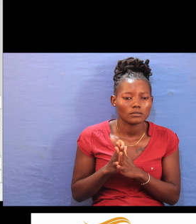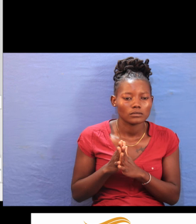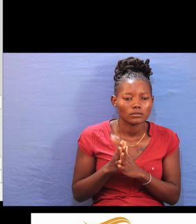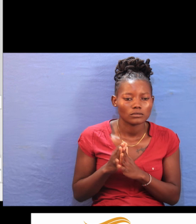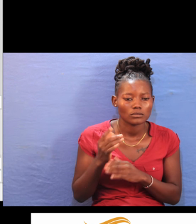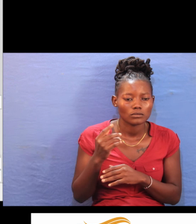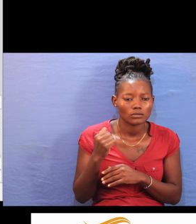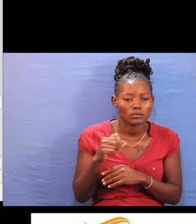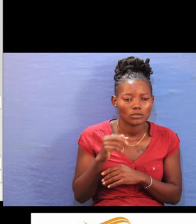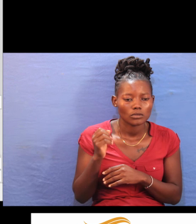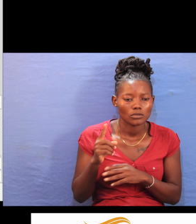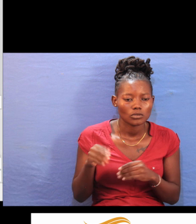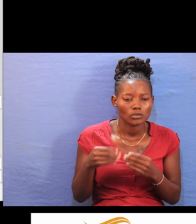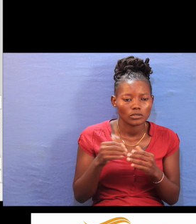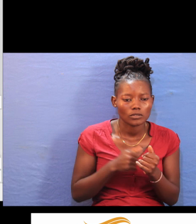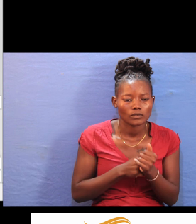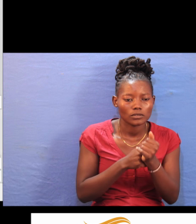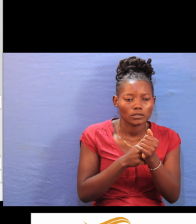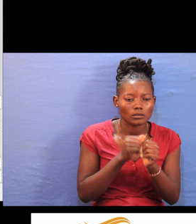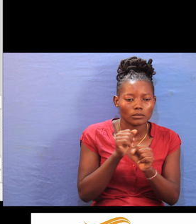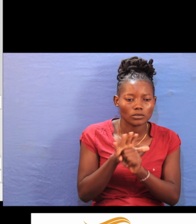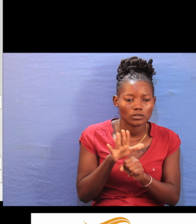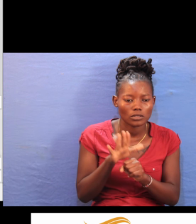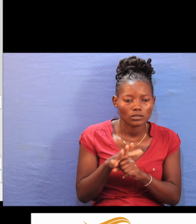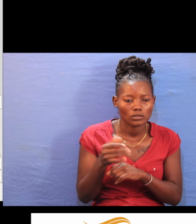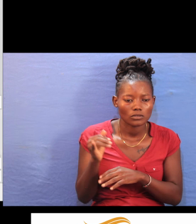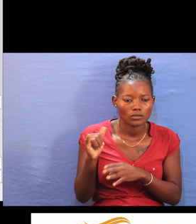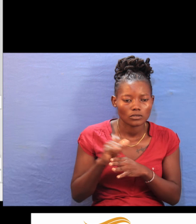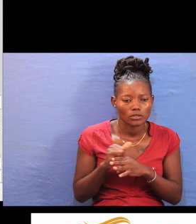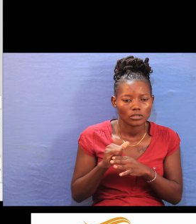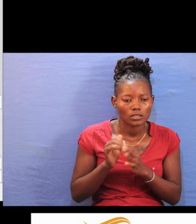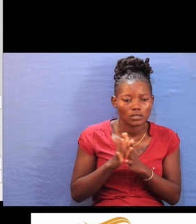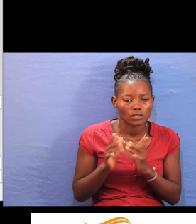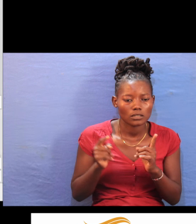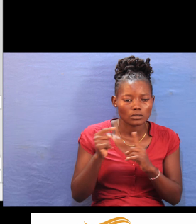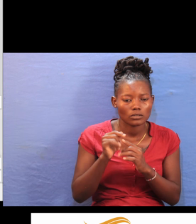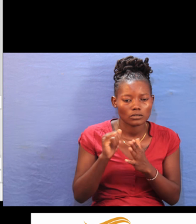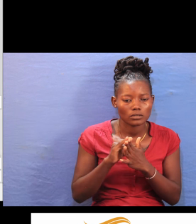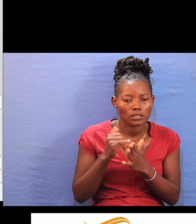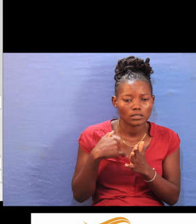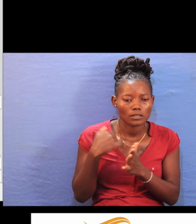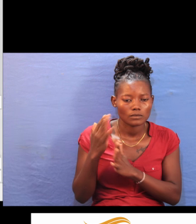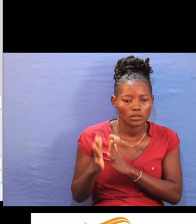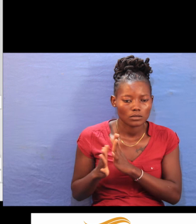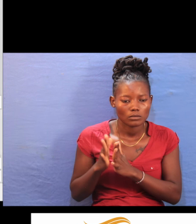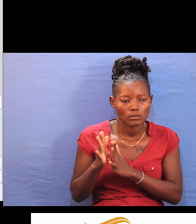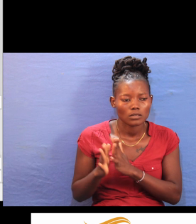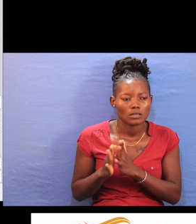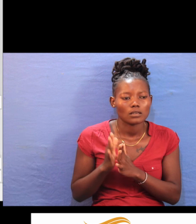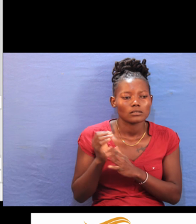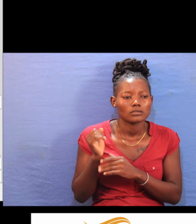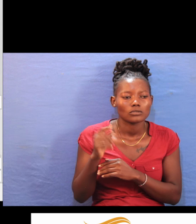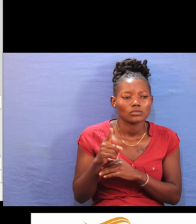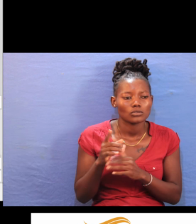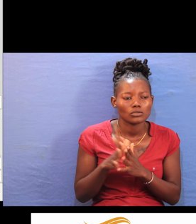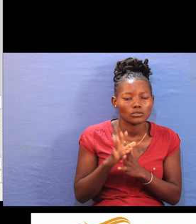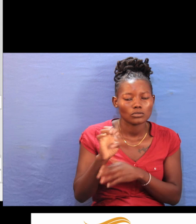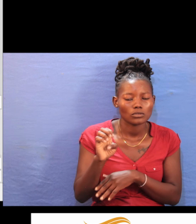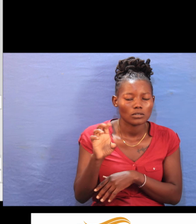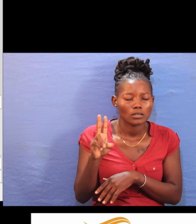adaptation. We need to monitor the athletes, and this all fits in with our training as well as with goal setting